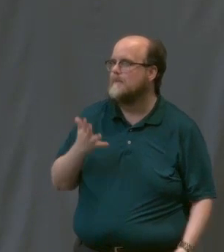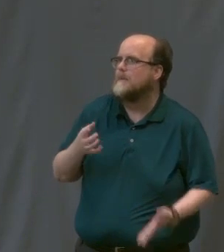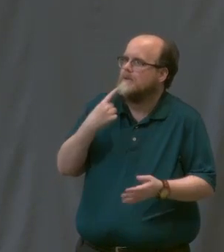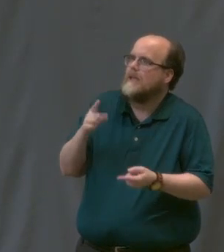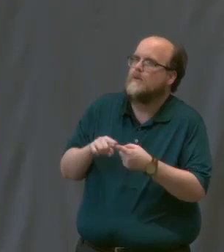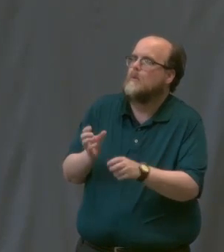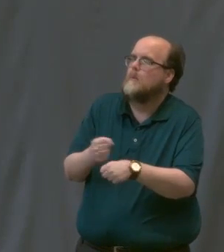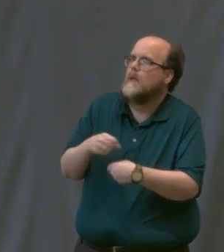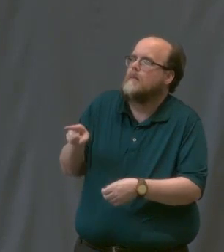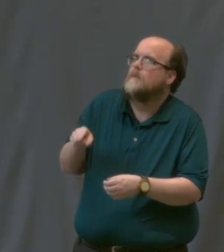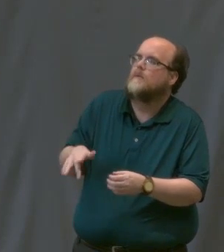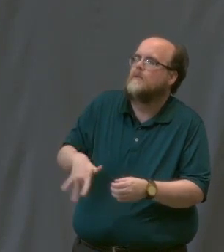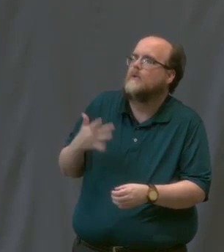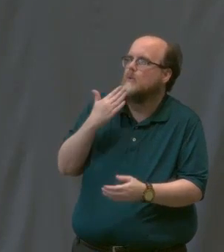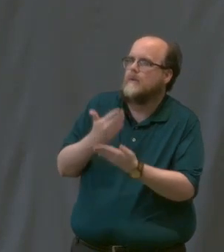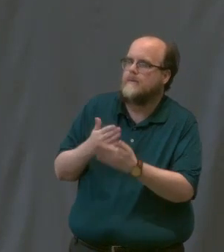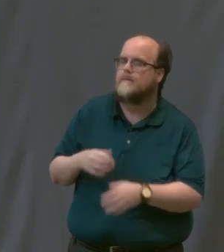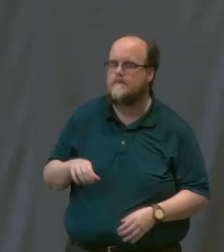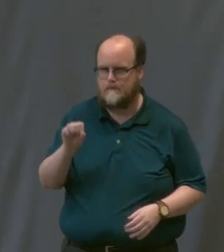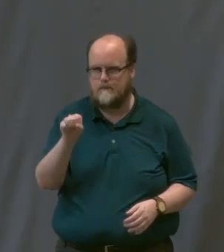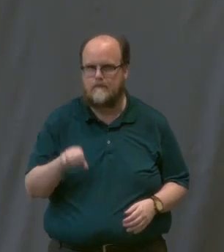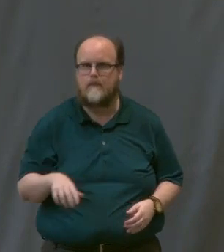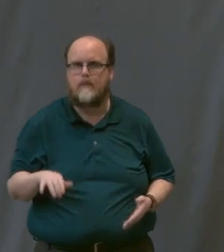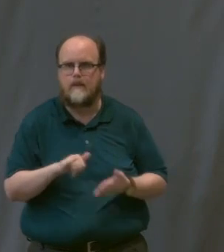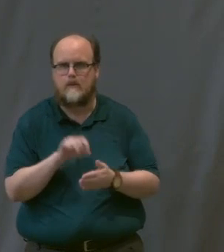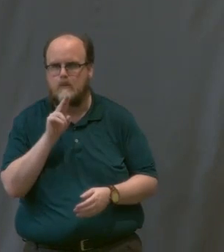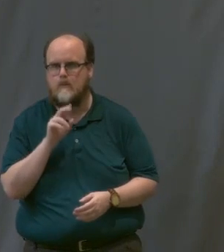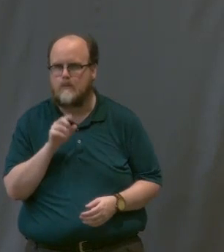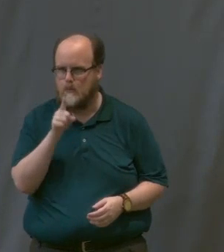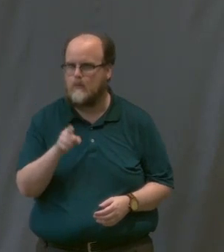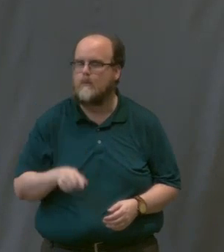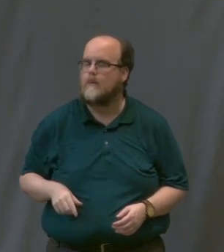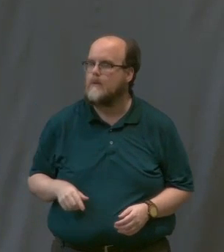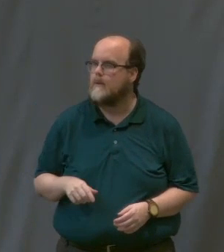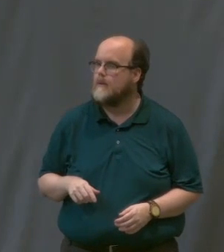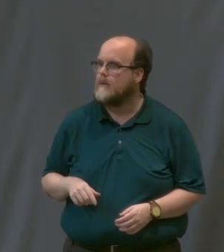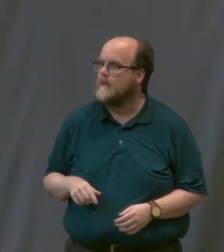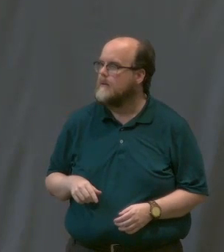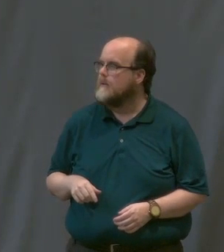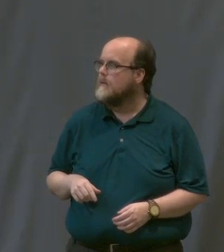Some people say that to make you feel good. Yes, that is true. That is true.